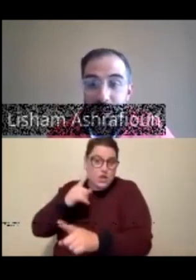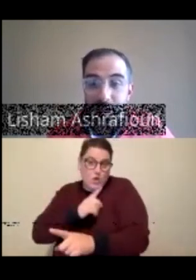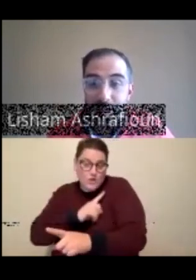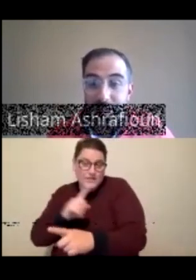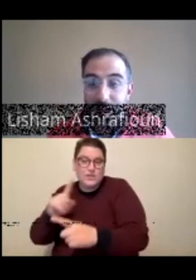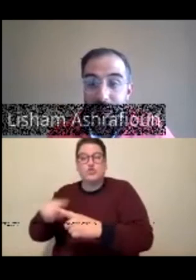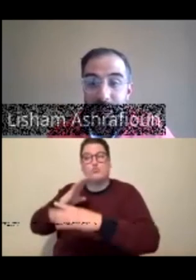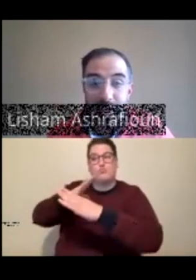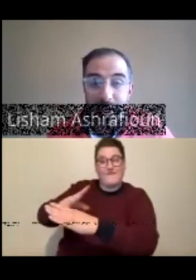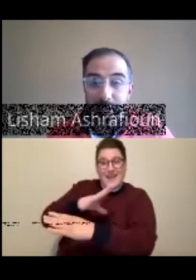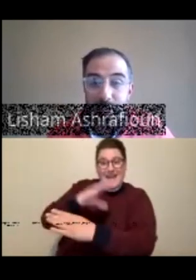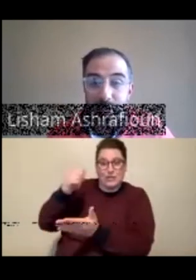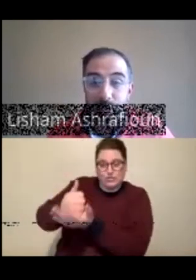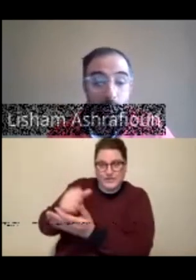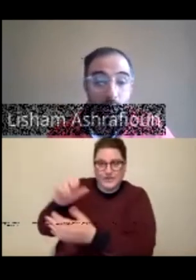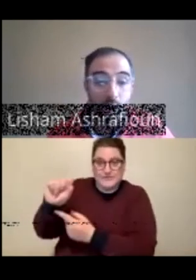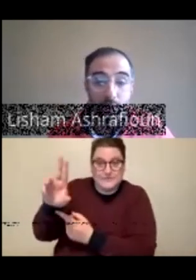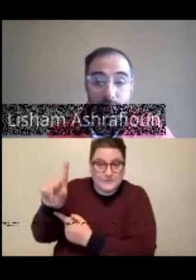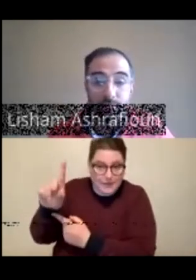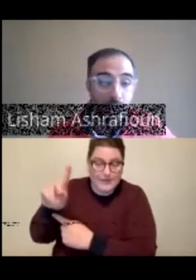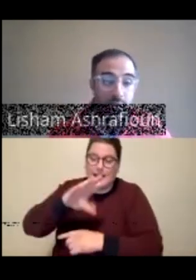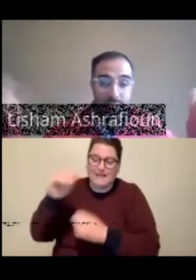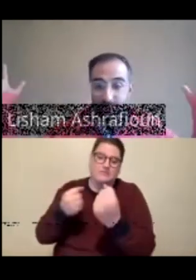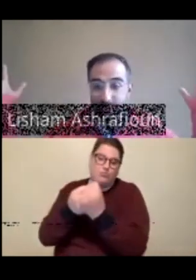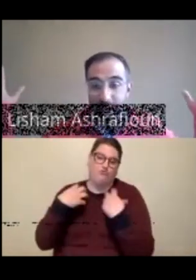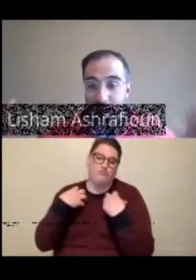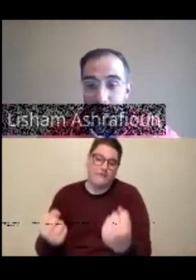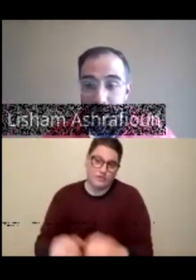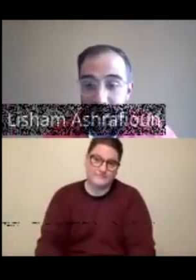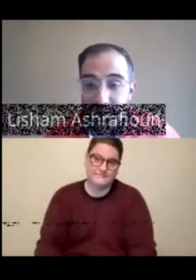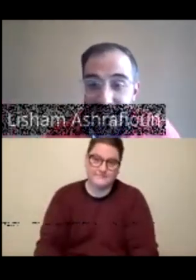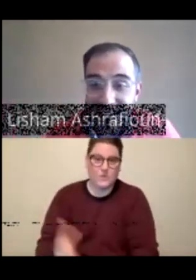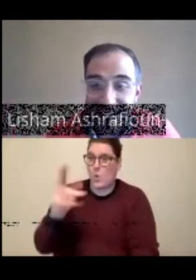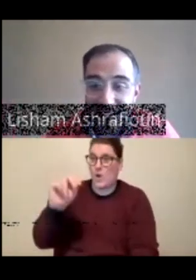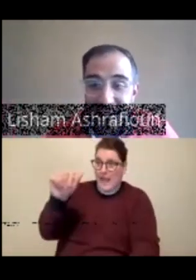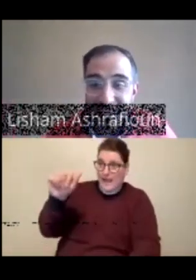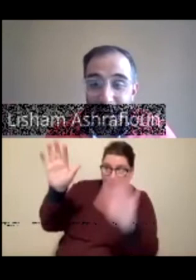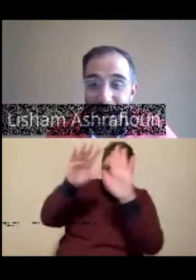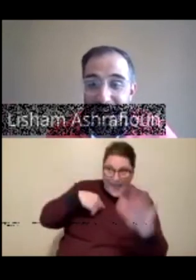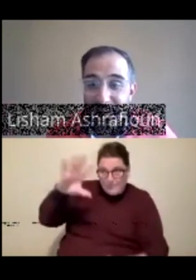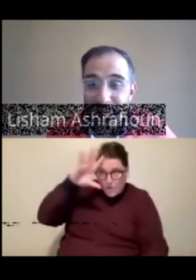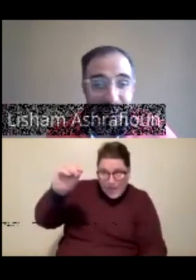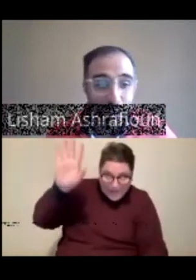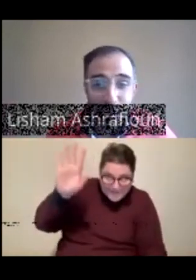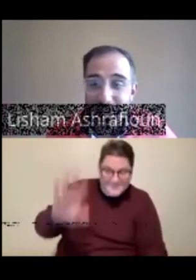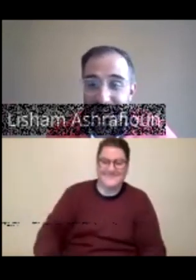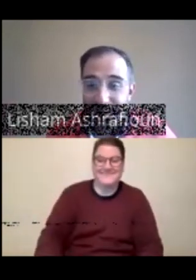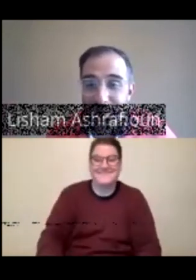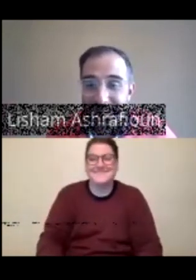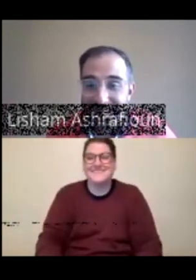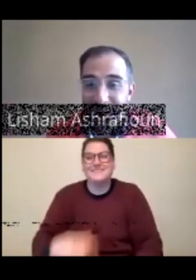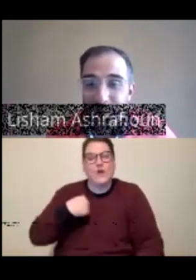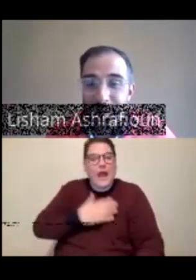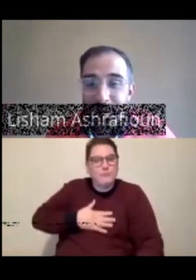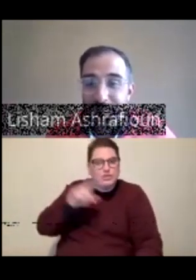treat SUD and to support recovery. So NIDA, I'm your man here. So I appreciate NIDA